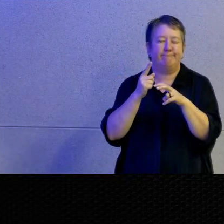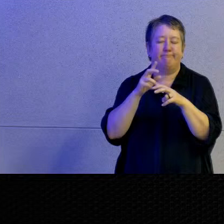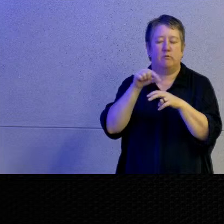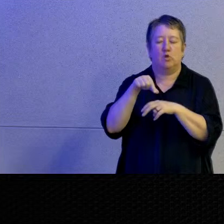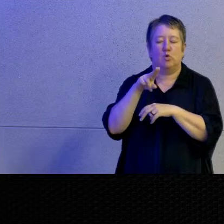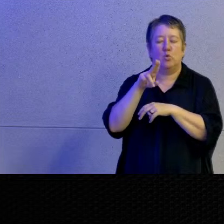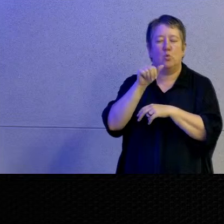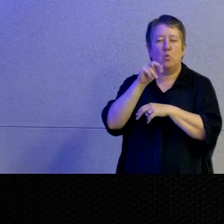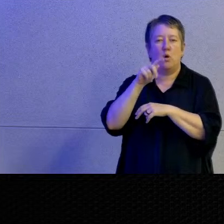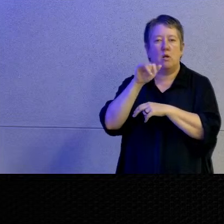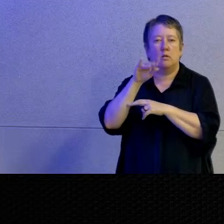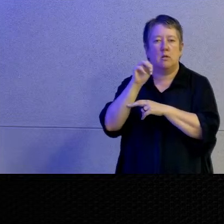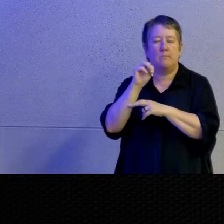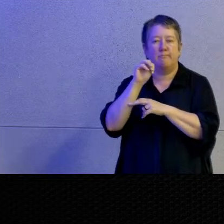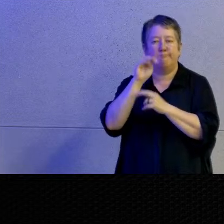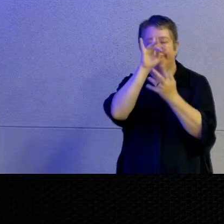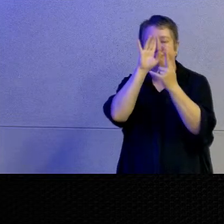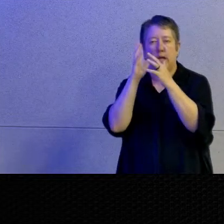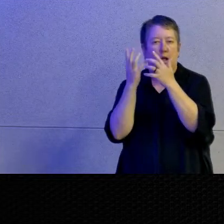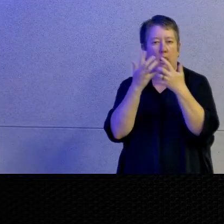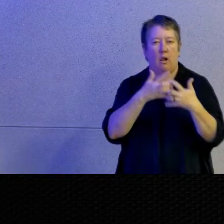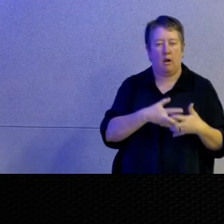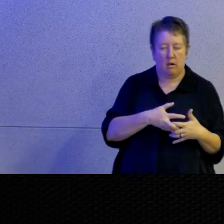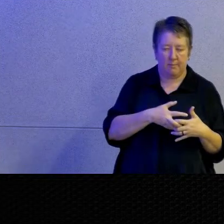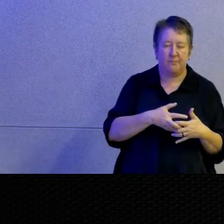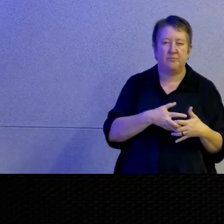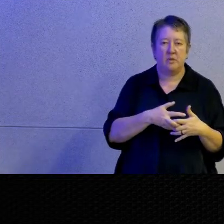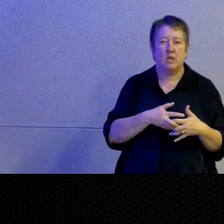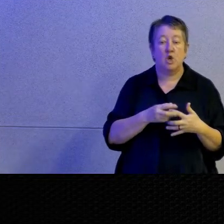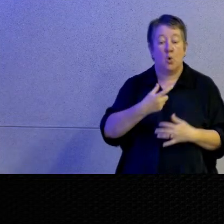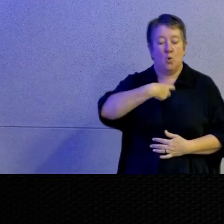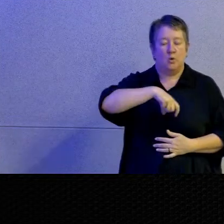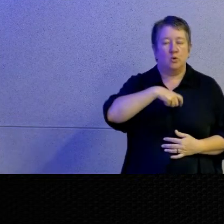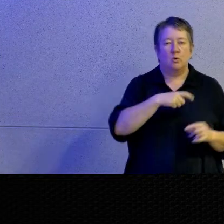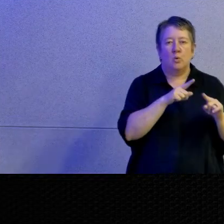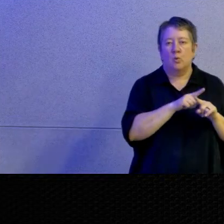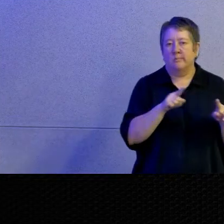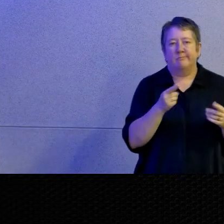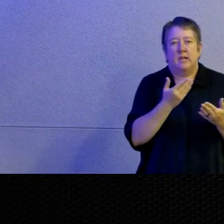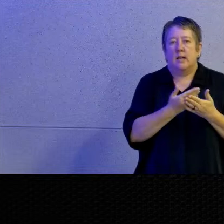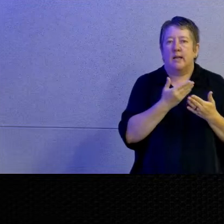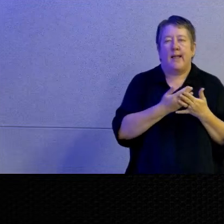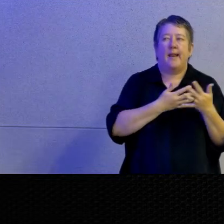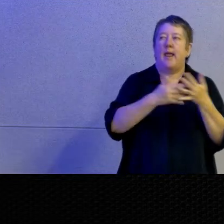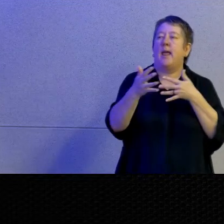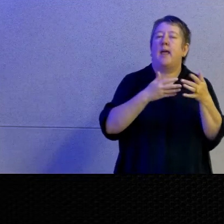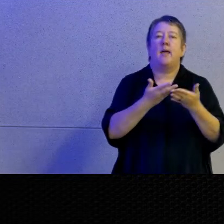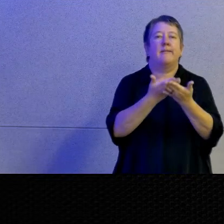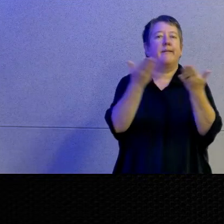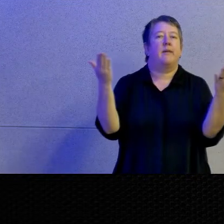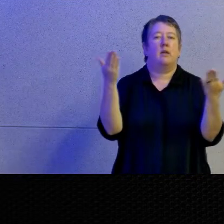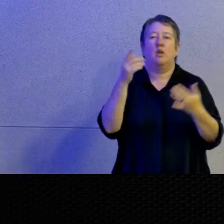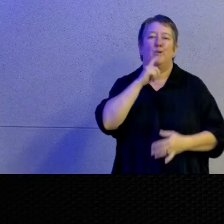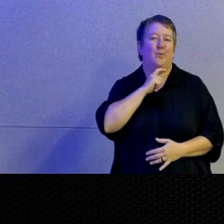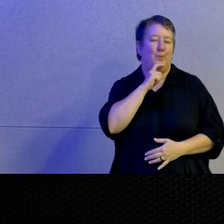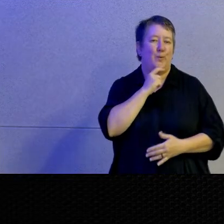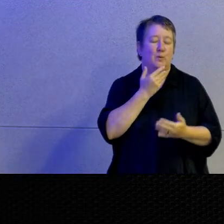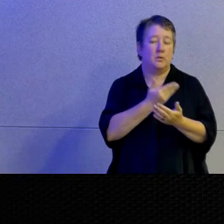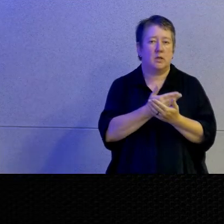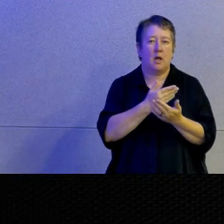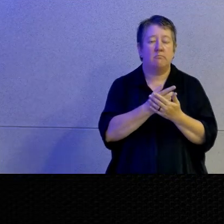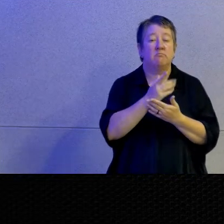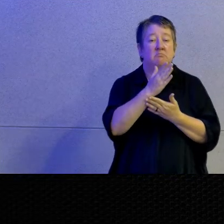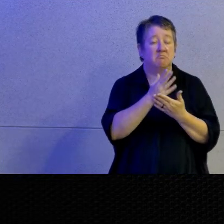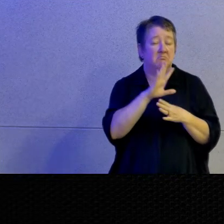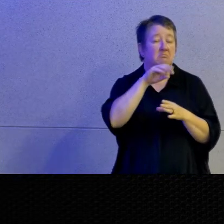having students that can almost be useful anyway, including in academia. Some of them have been